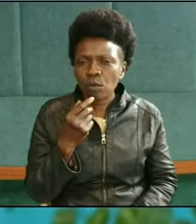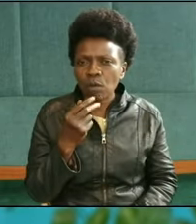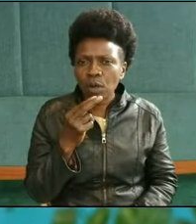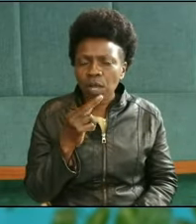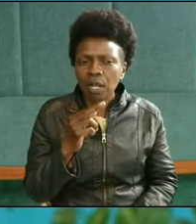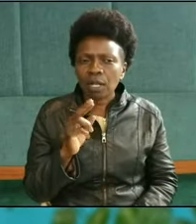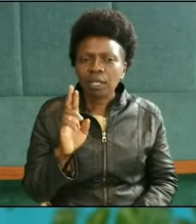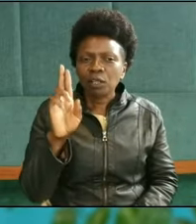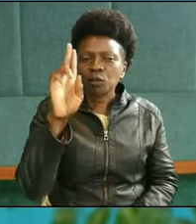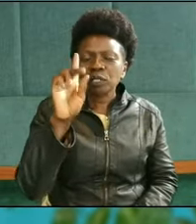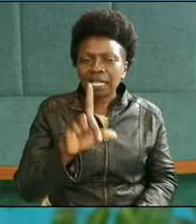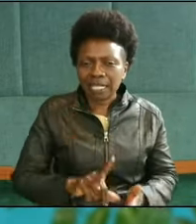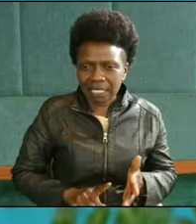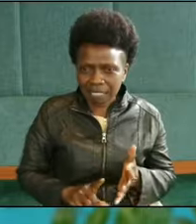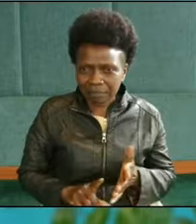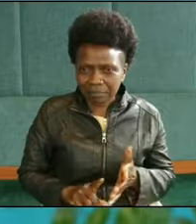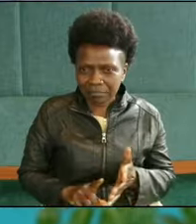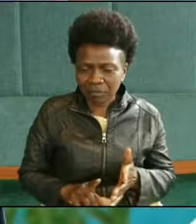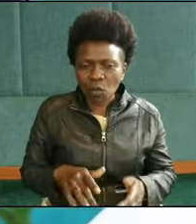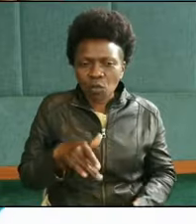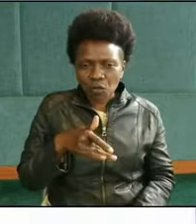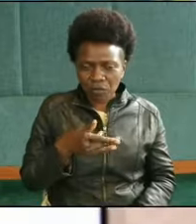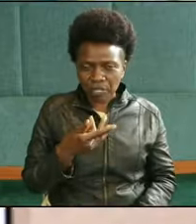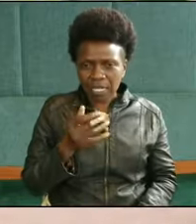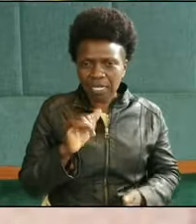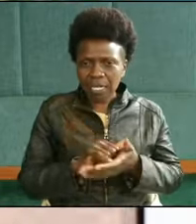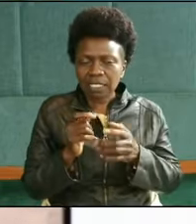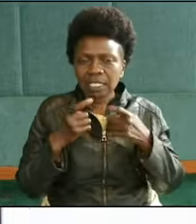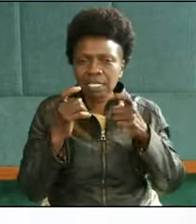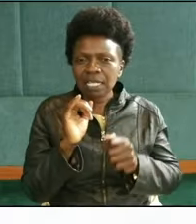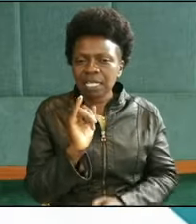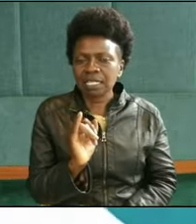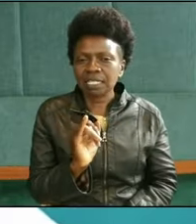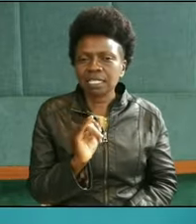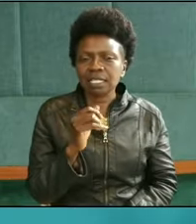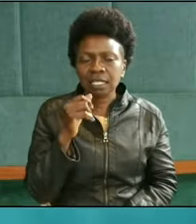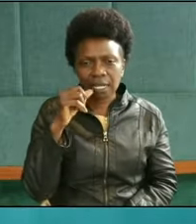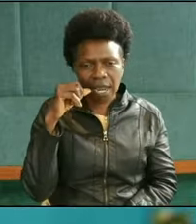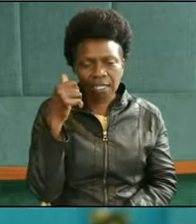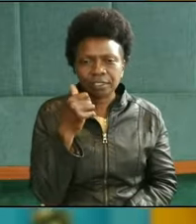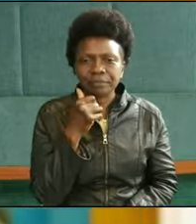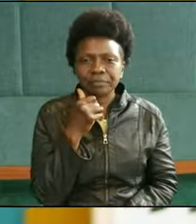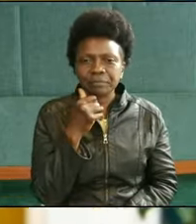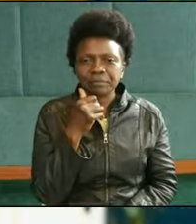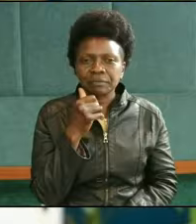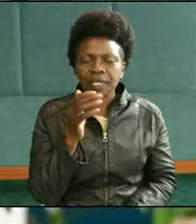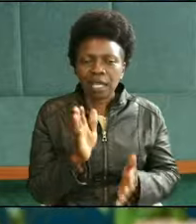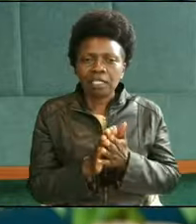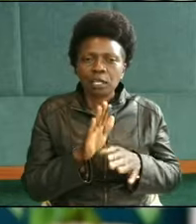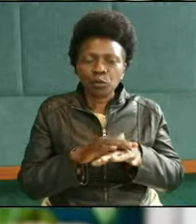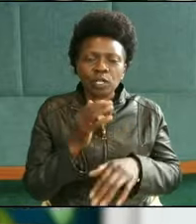are useless. And you feel that sinning is nice. And it is a